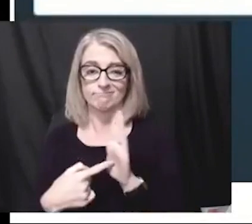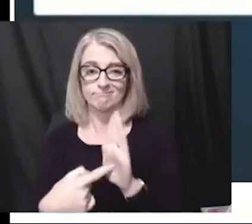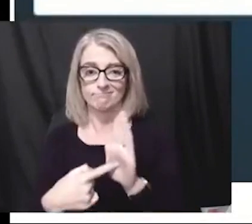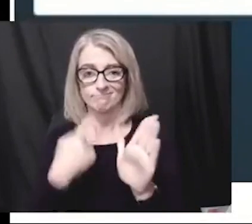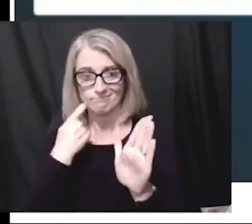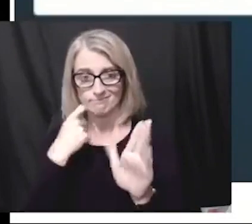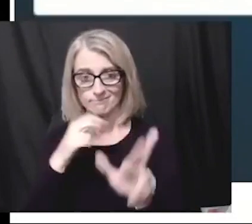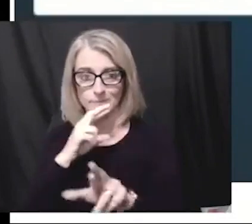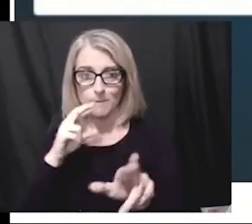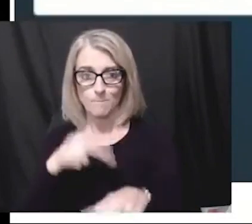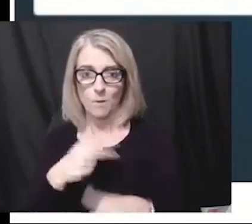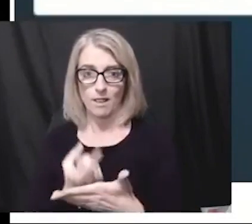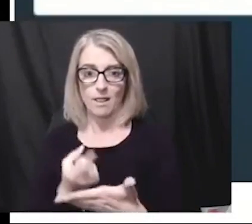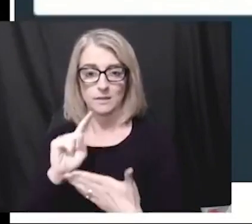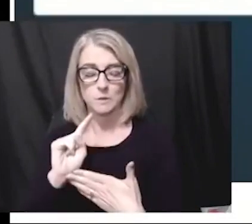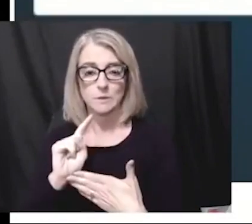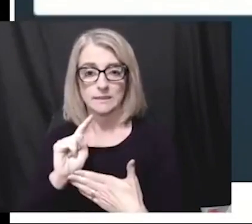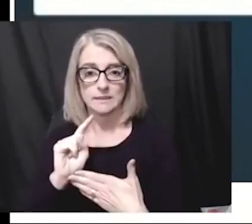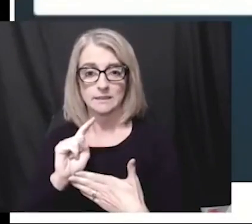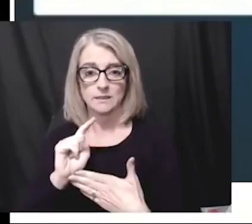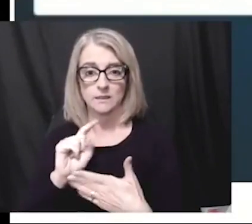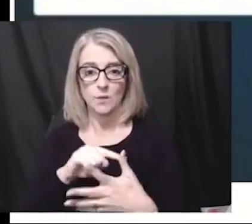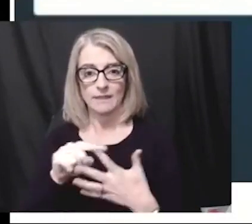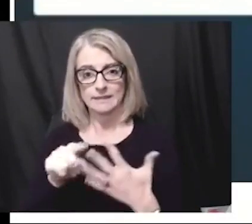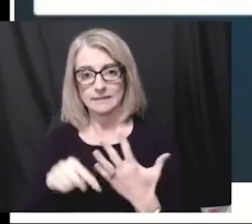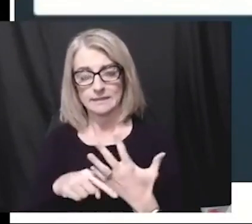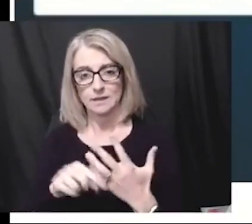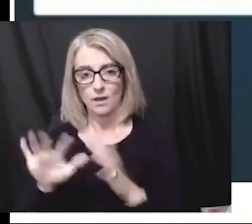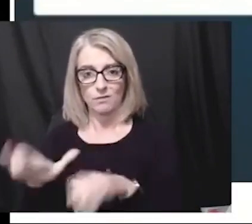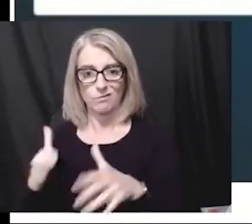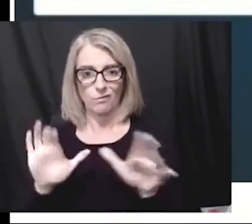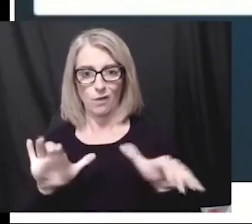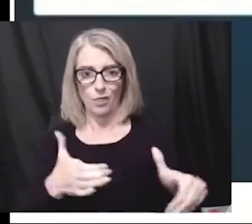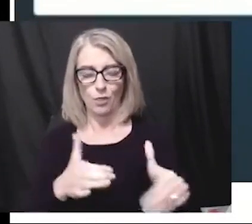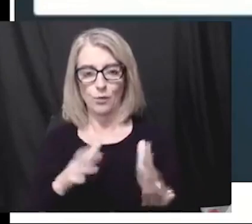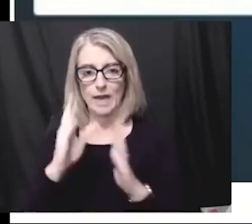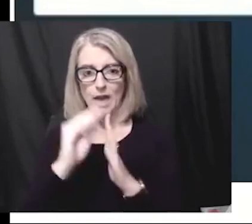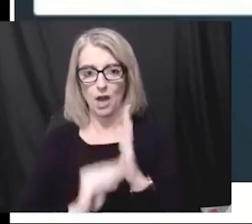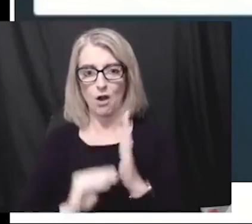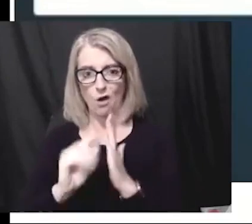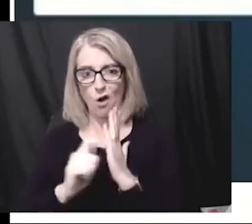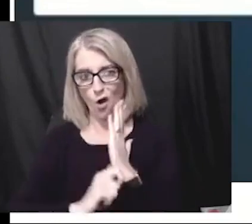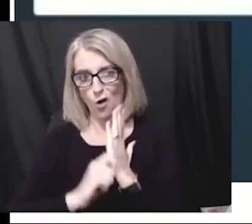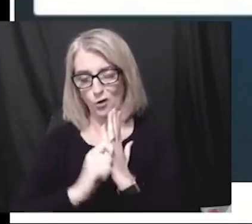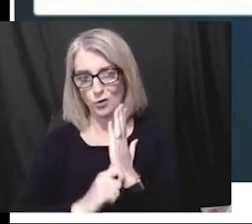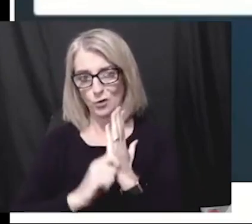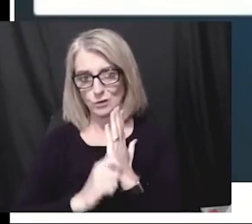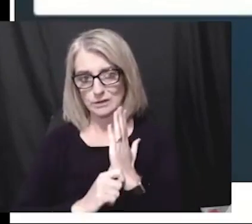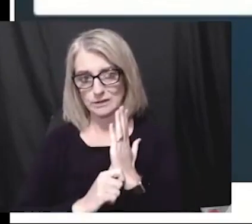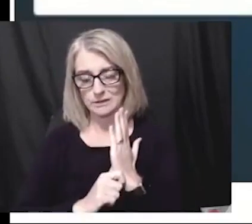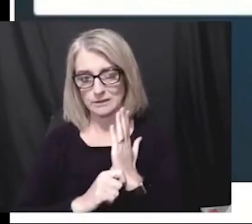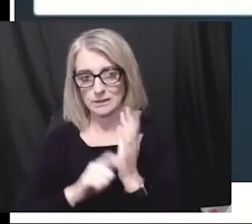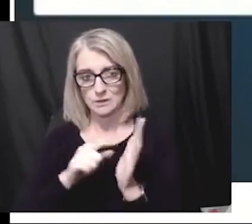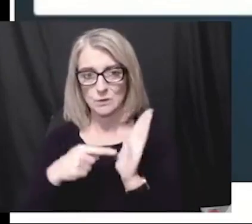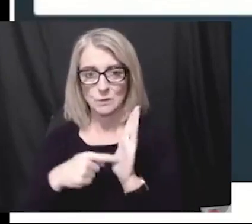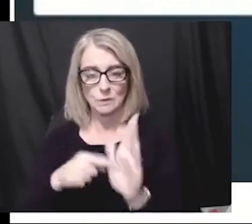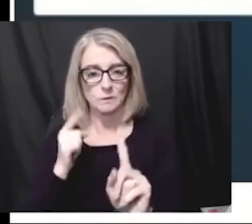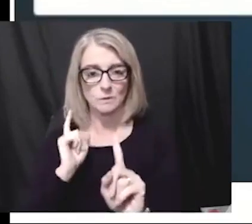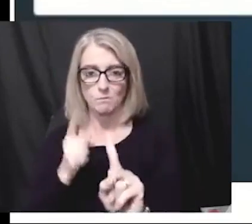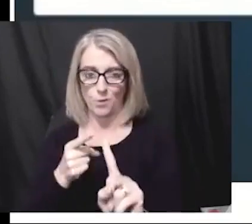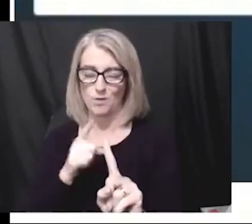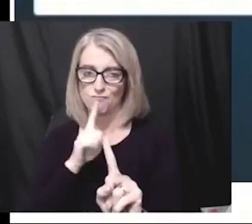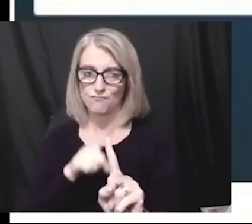Get vaccinated. Hawkeye, how are the numbers today? You know, they're continue to be better. They're better. They continue to be better. They're not